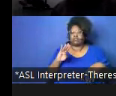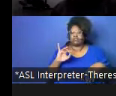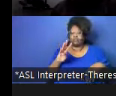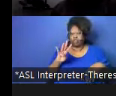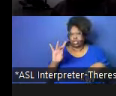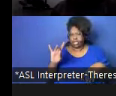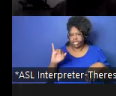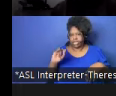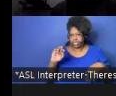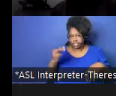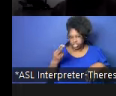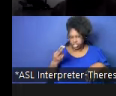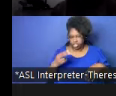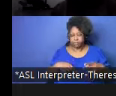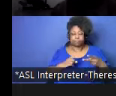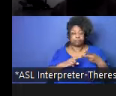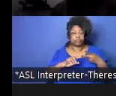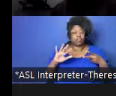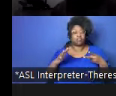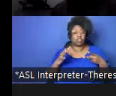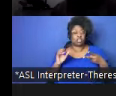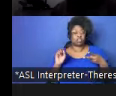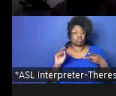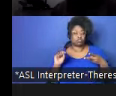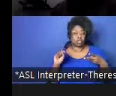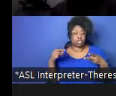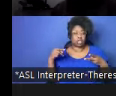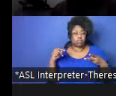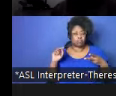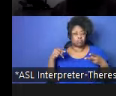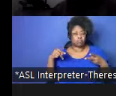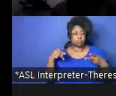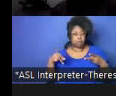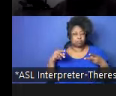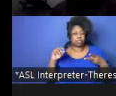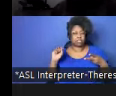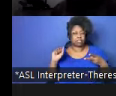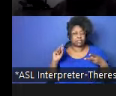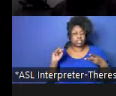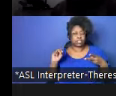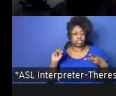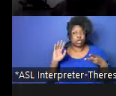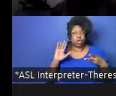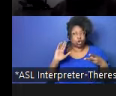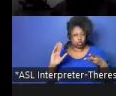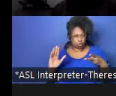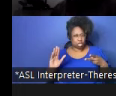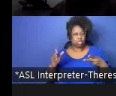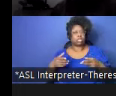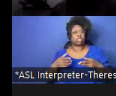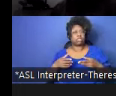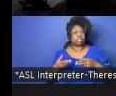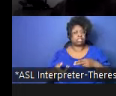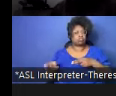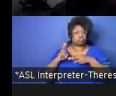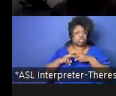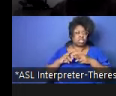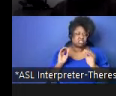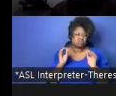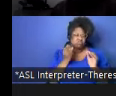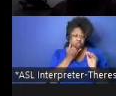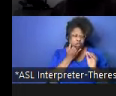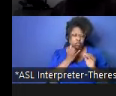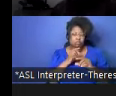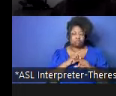Street pumping station. Not there's anything wrong with it, but we could actually force, without doing very